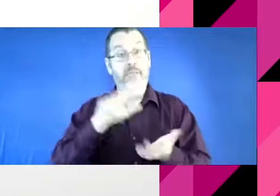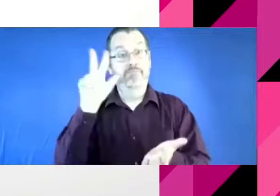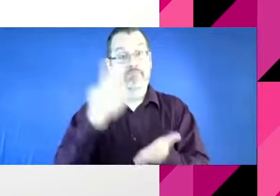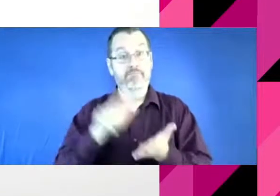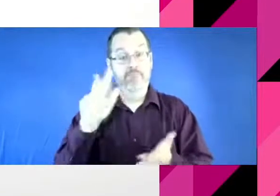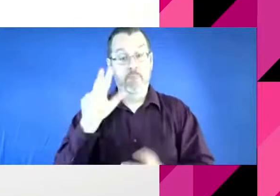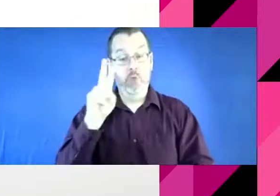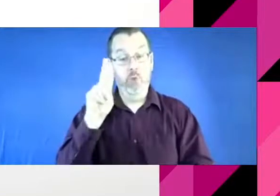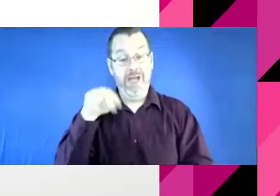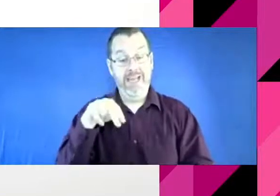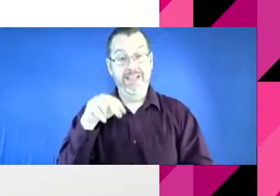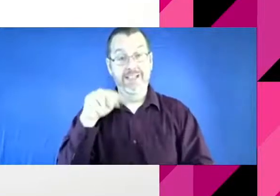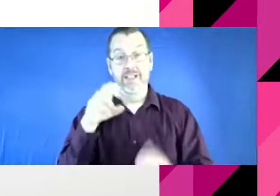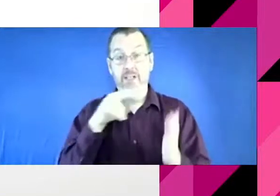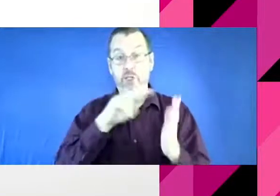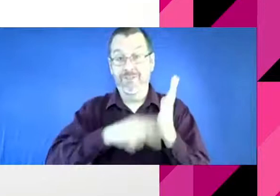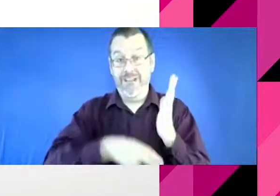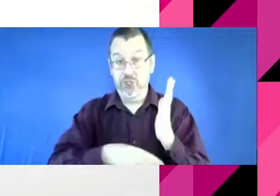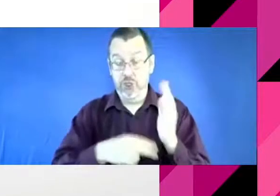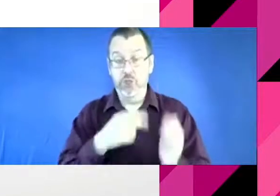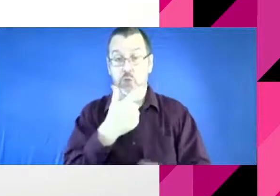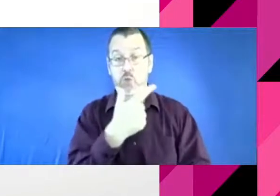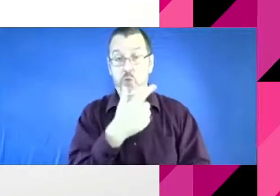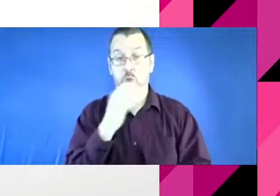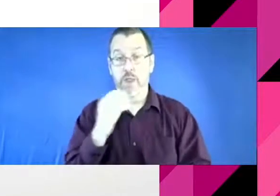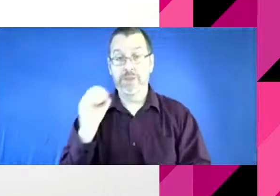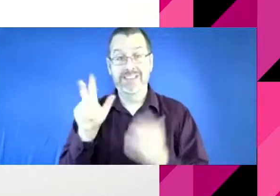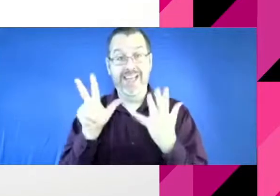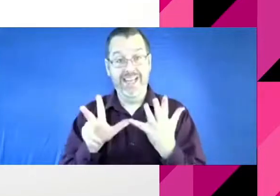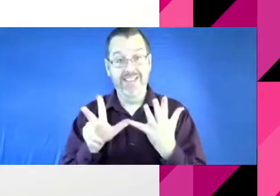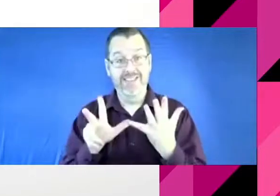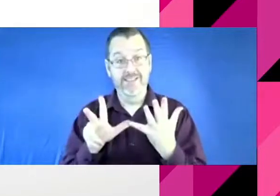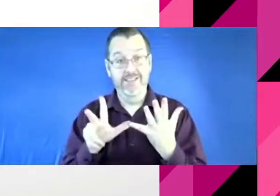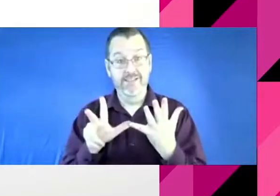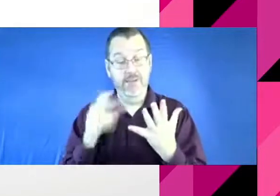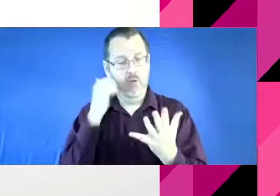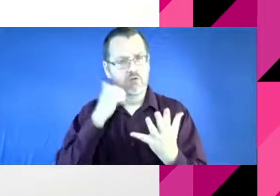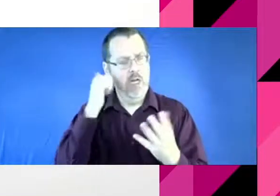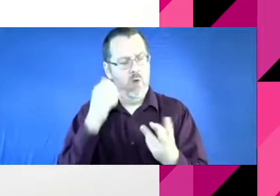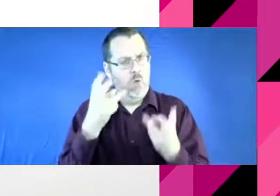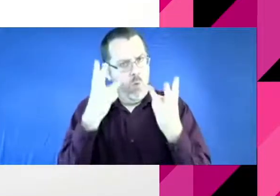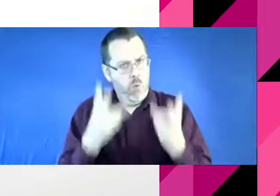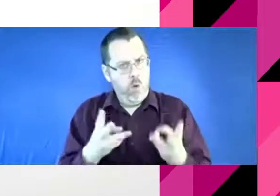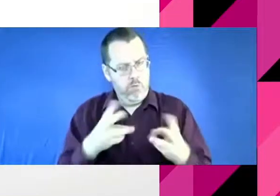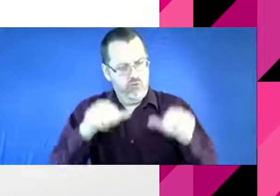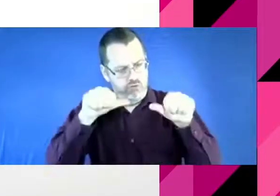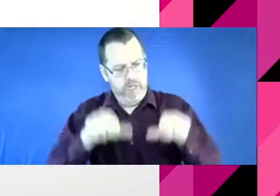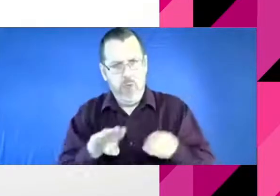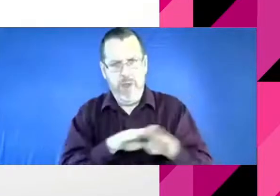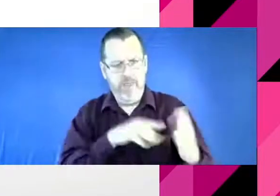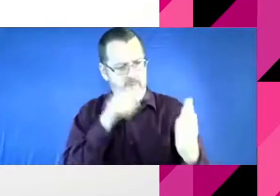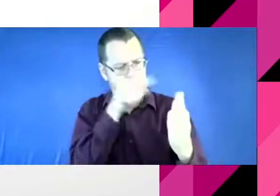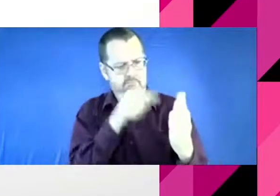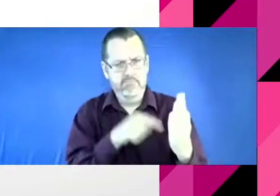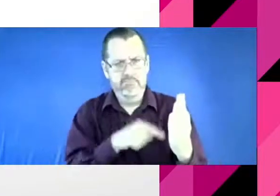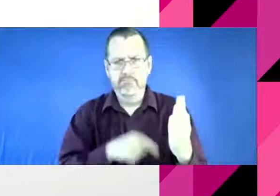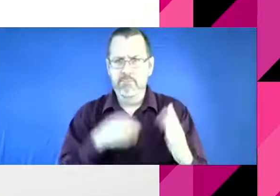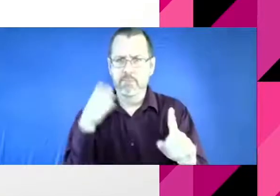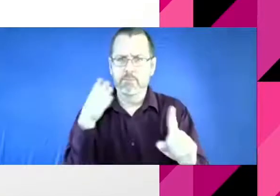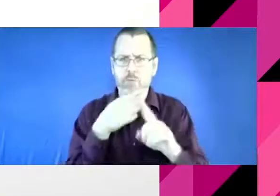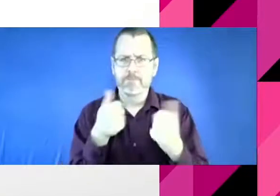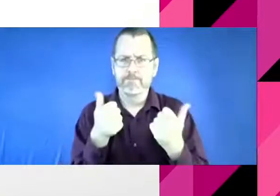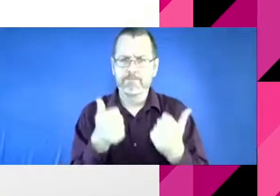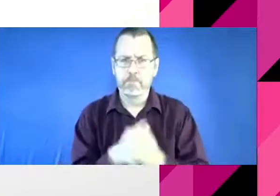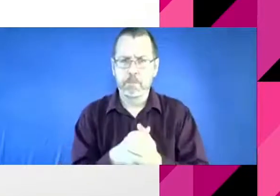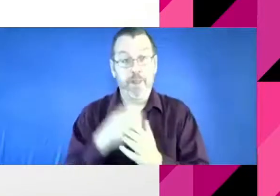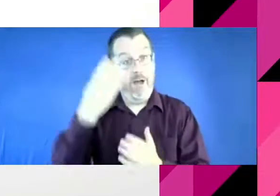in 2008 and has a deep commitment to its core purposes. We are thrilled that Ireland has ratified the convention.